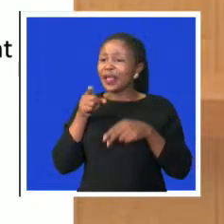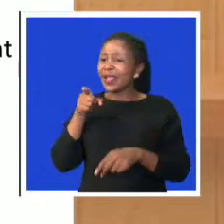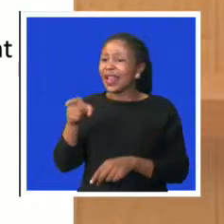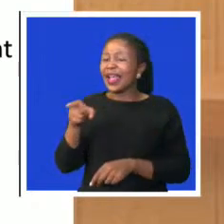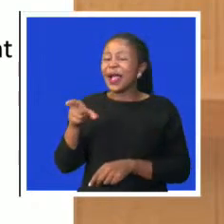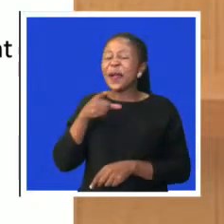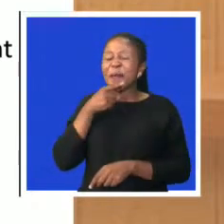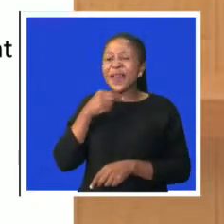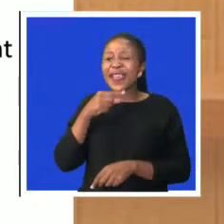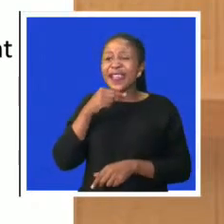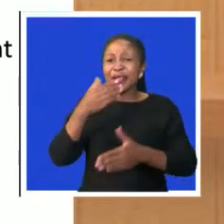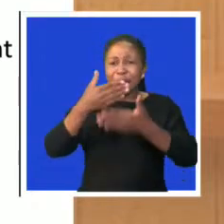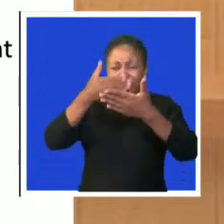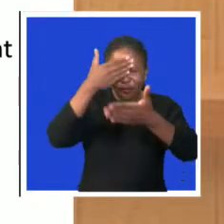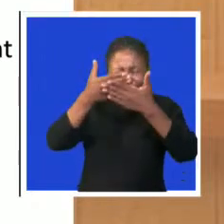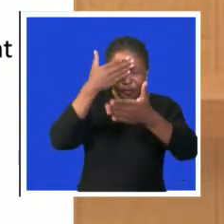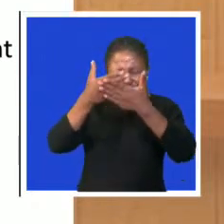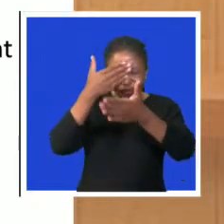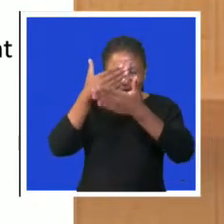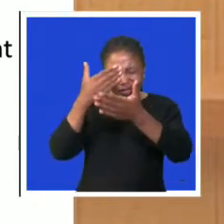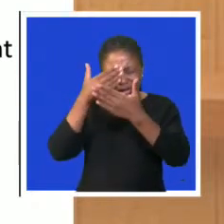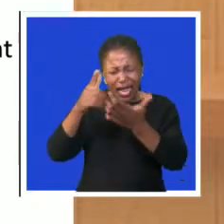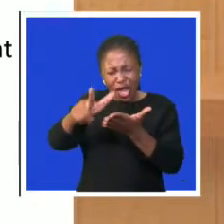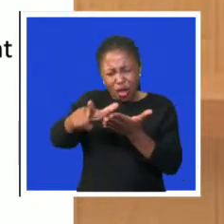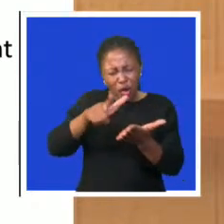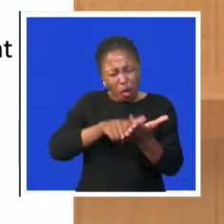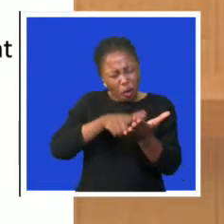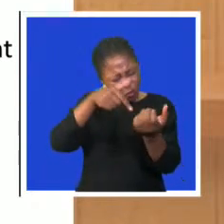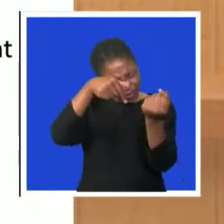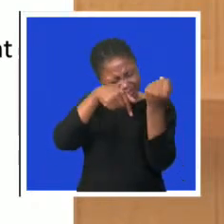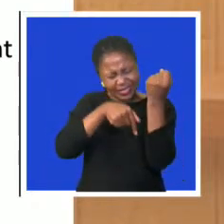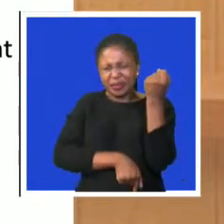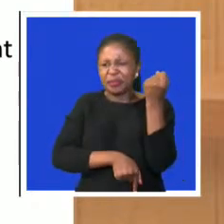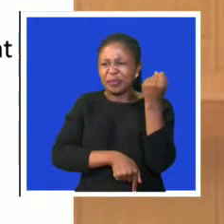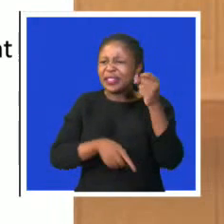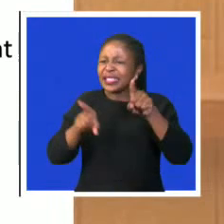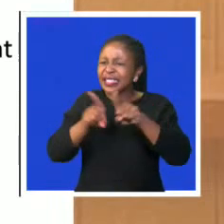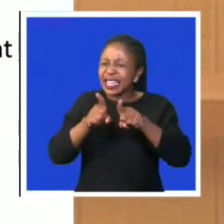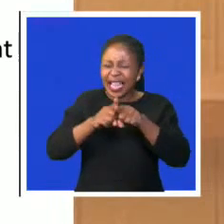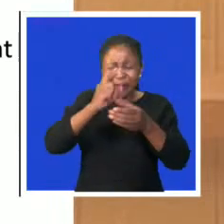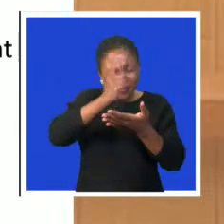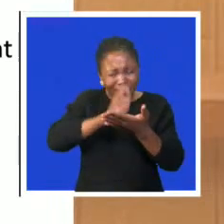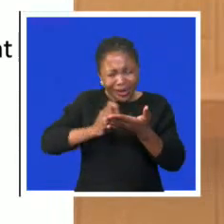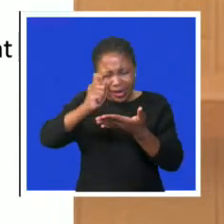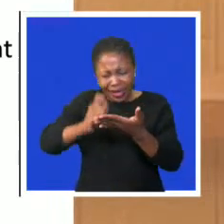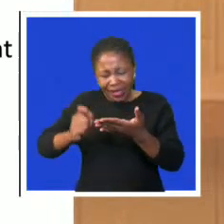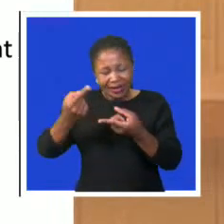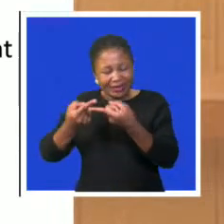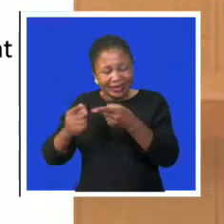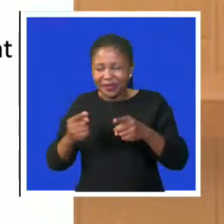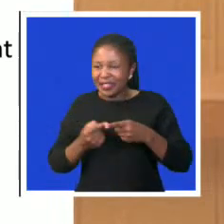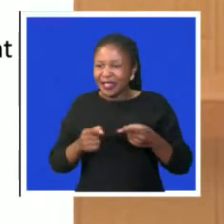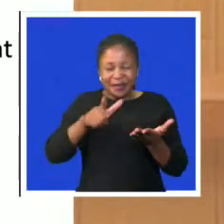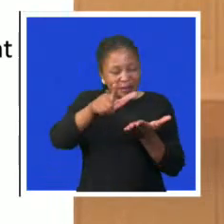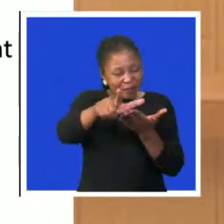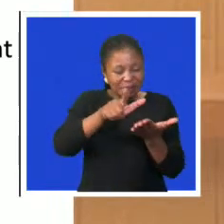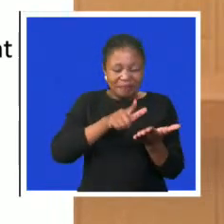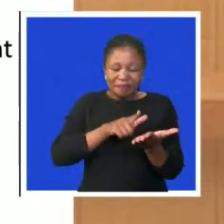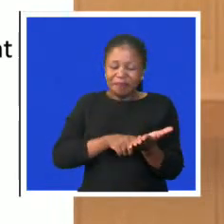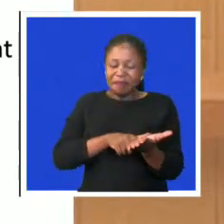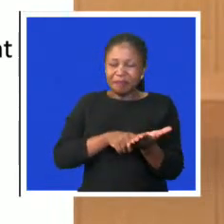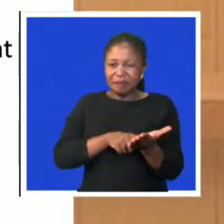law, made copies of the law, and wrote commentaries on it. They